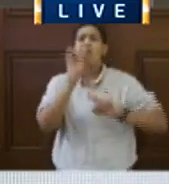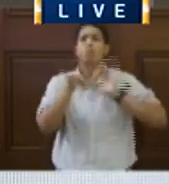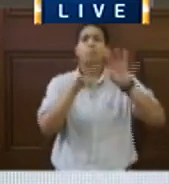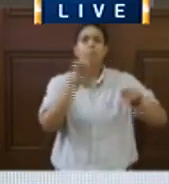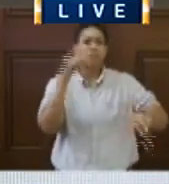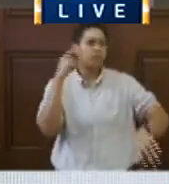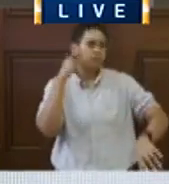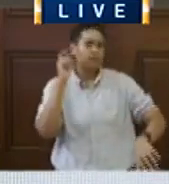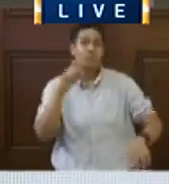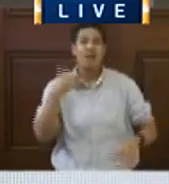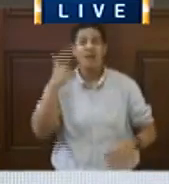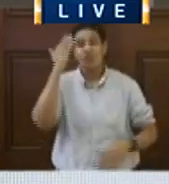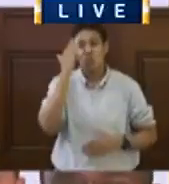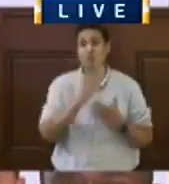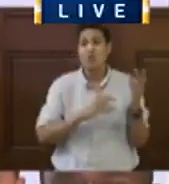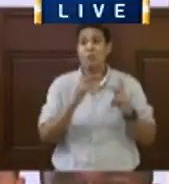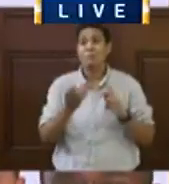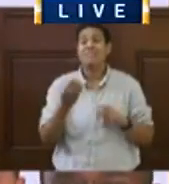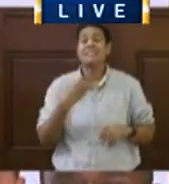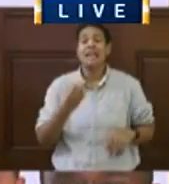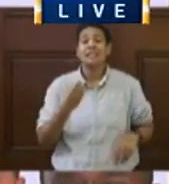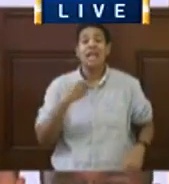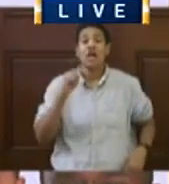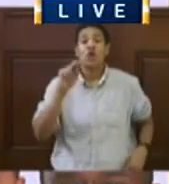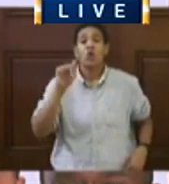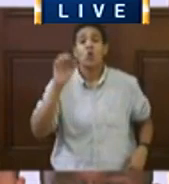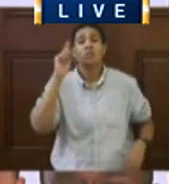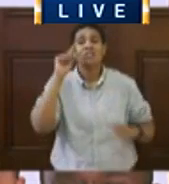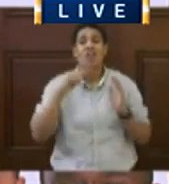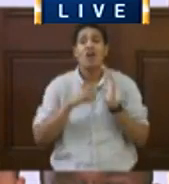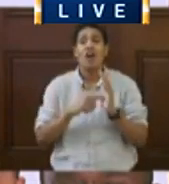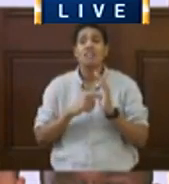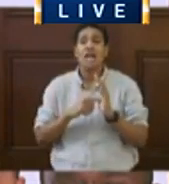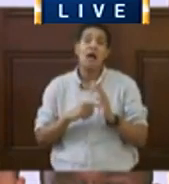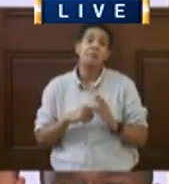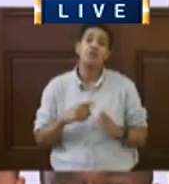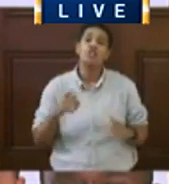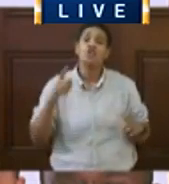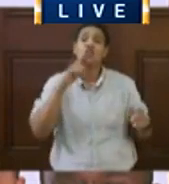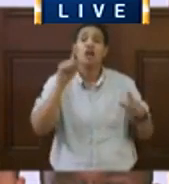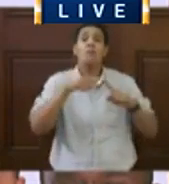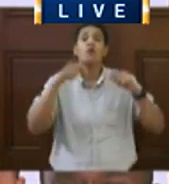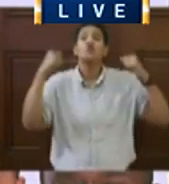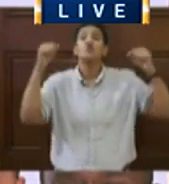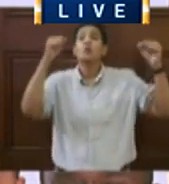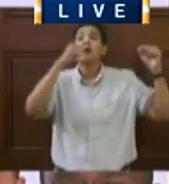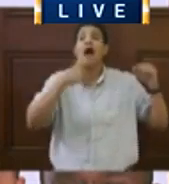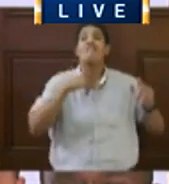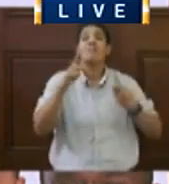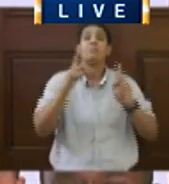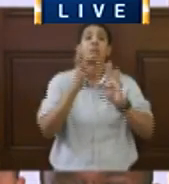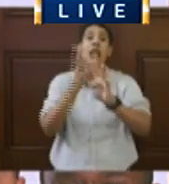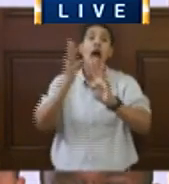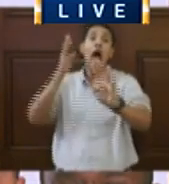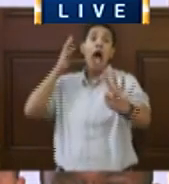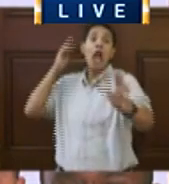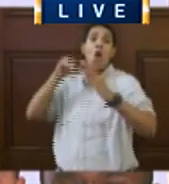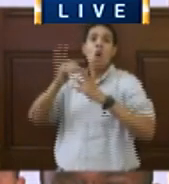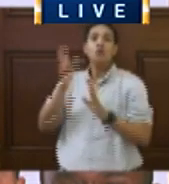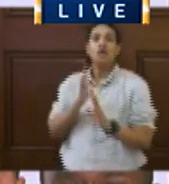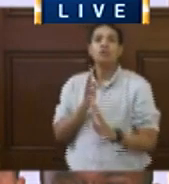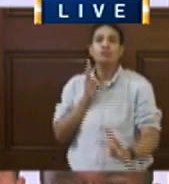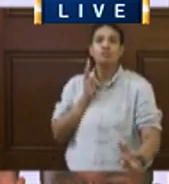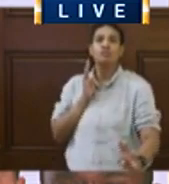have been sending me notes, for example, about supermarkets having people line up outside.